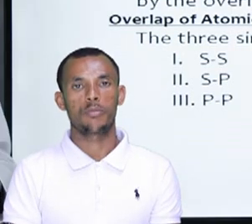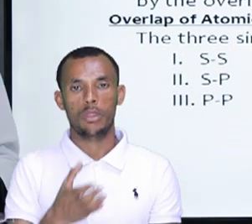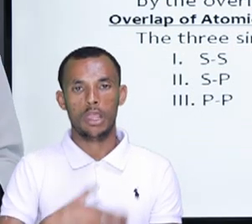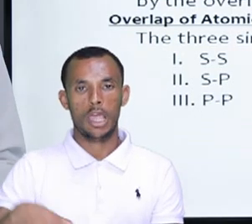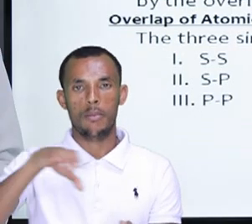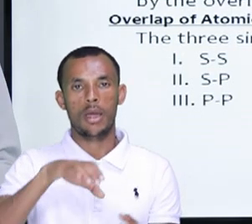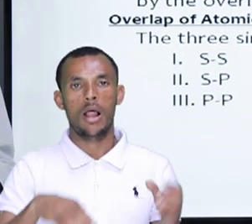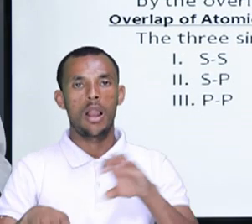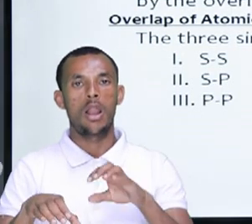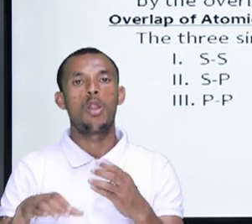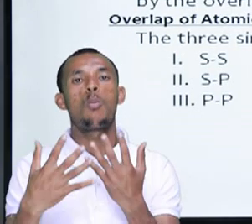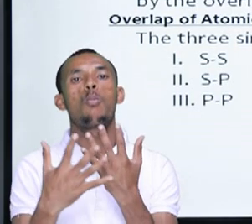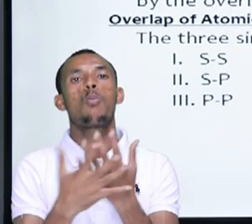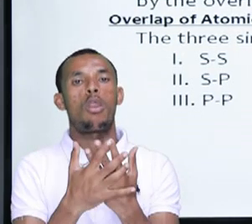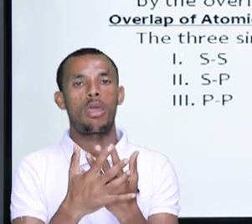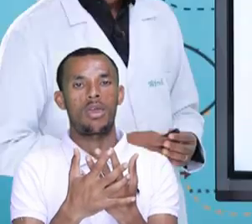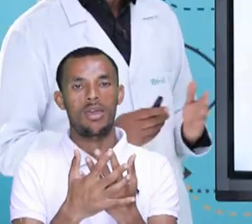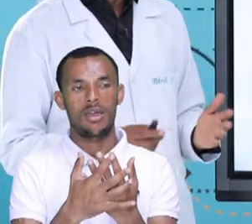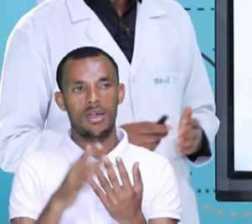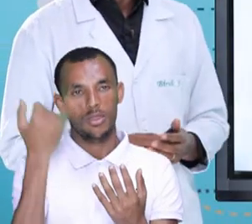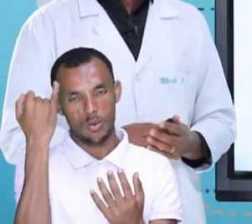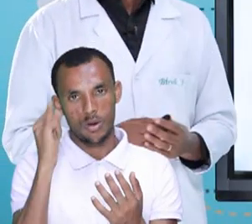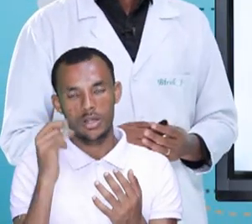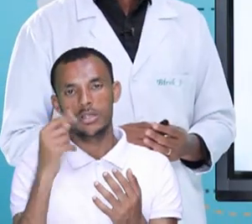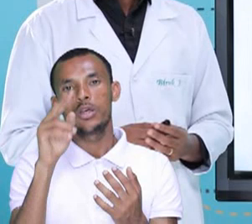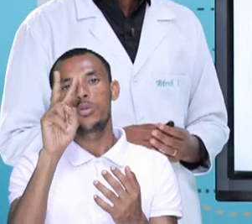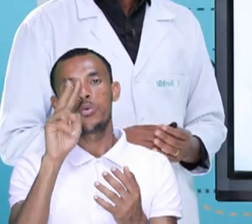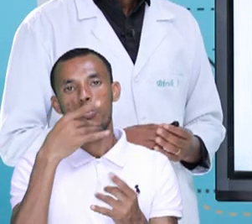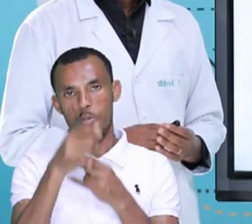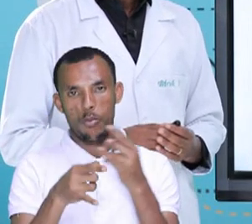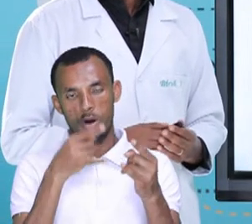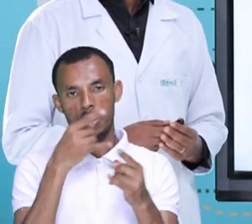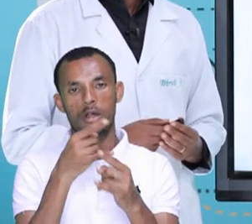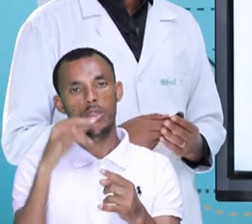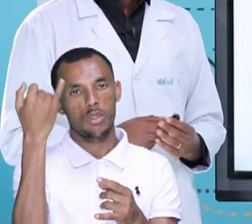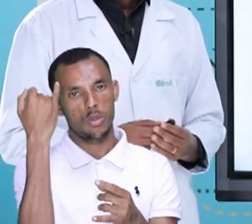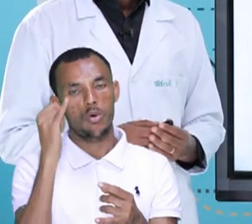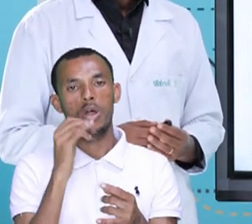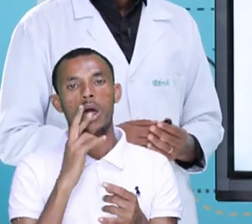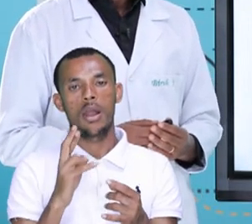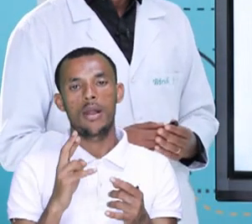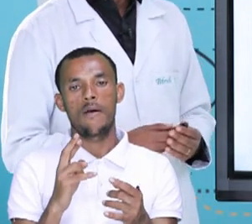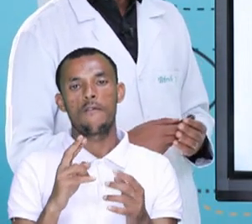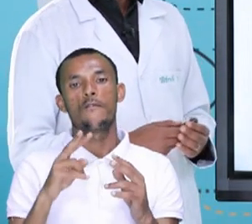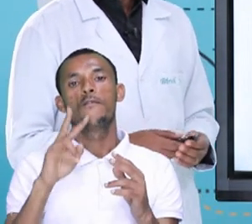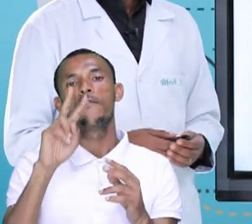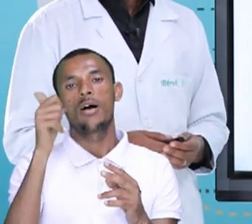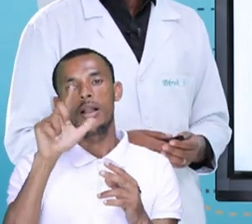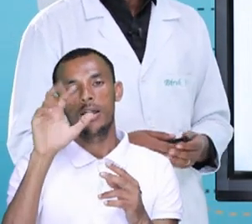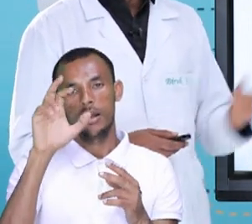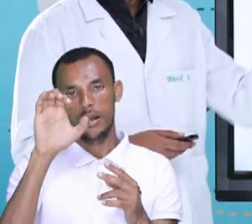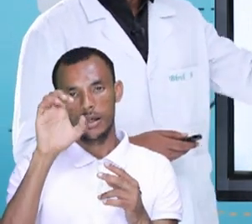Chemical bonding theories. The two modern chemical bonding theories are valence bond theory and molecular